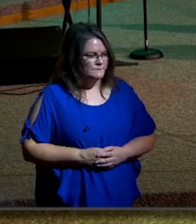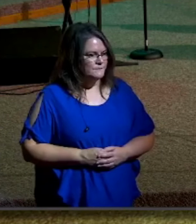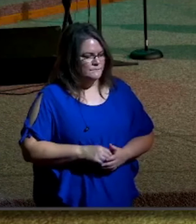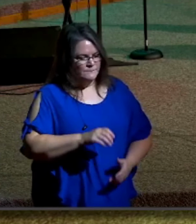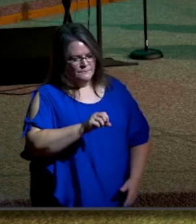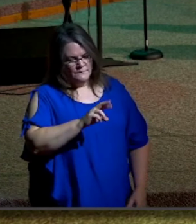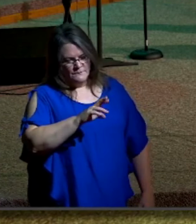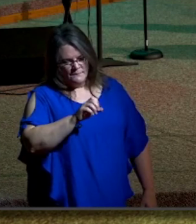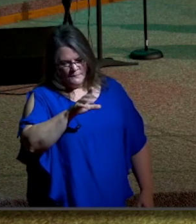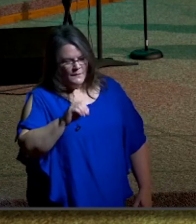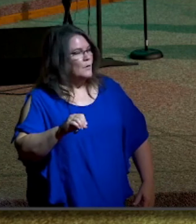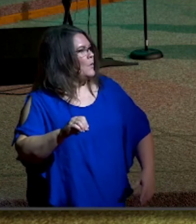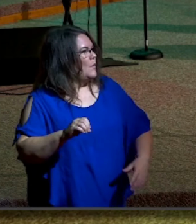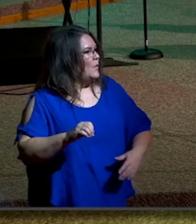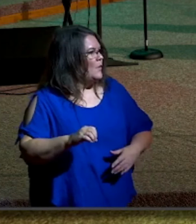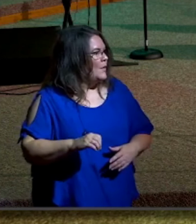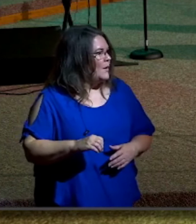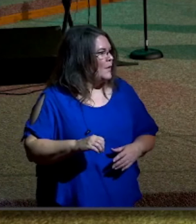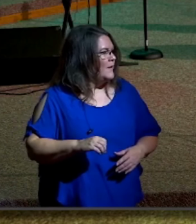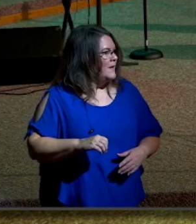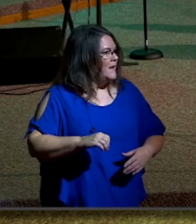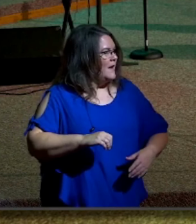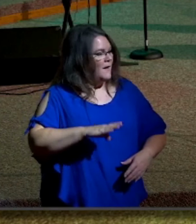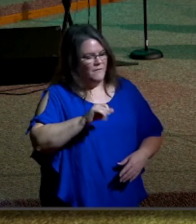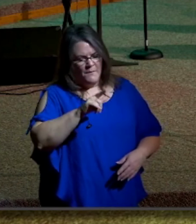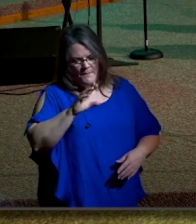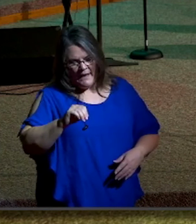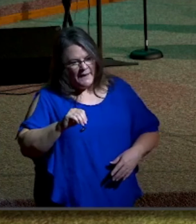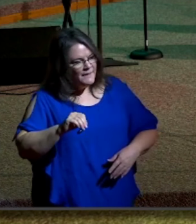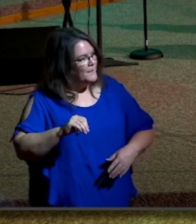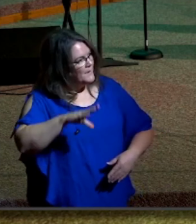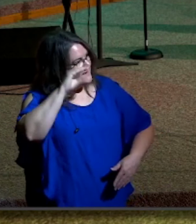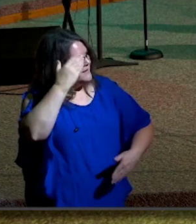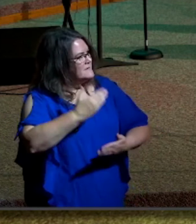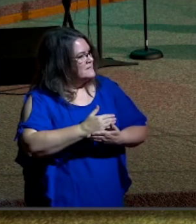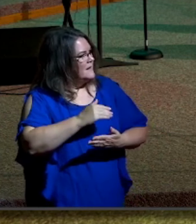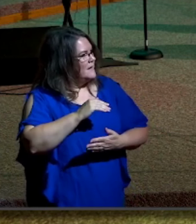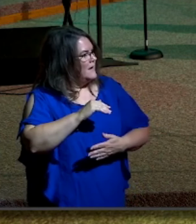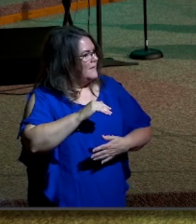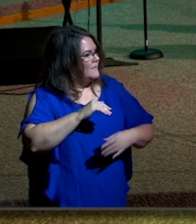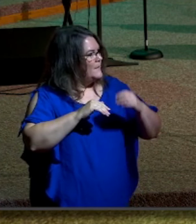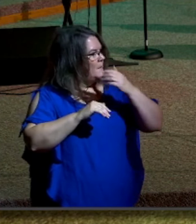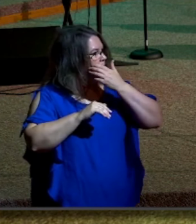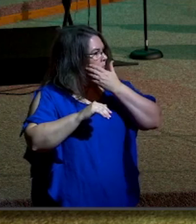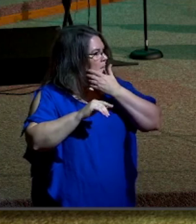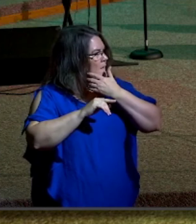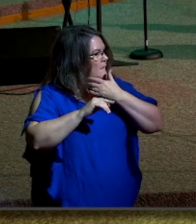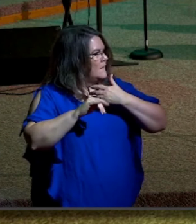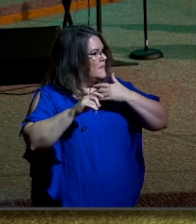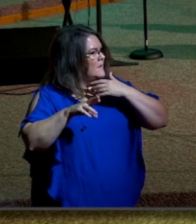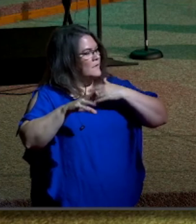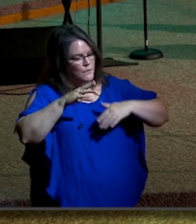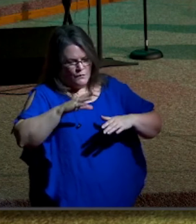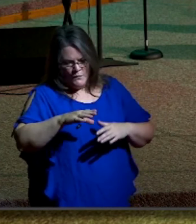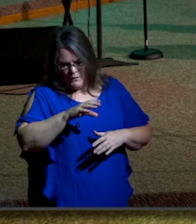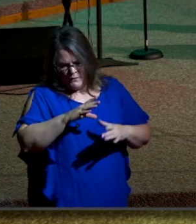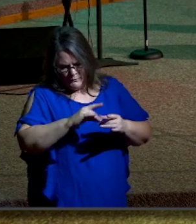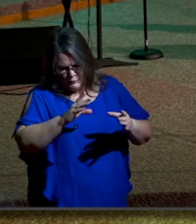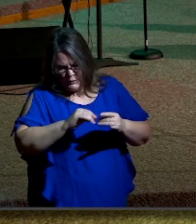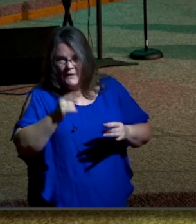son of Beor, the oracle of the man whose eye is open, the oracle of him who hears the words of